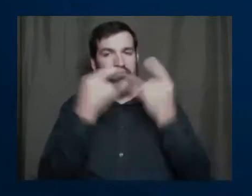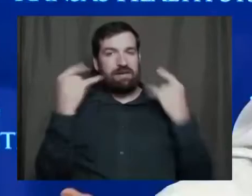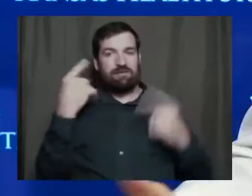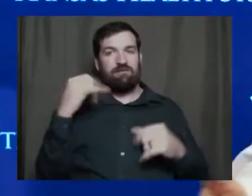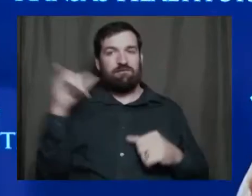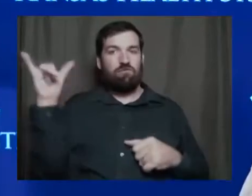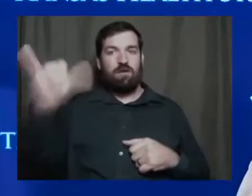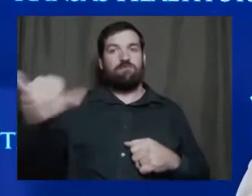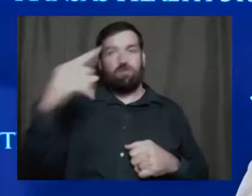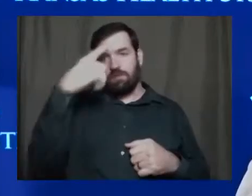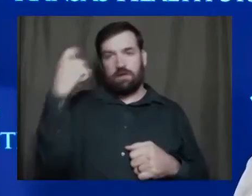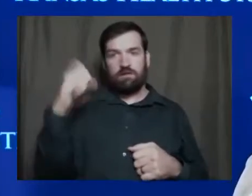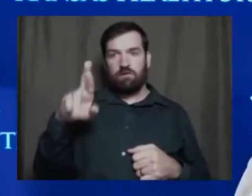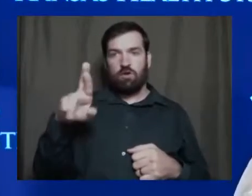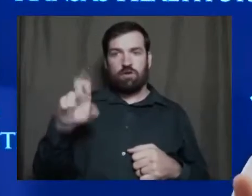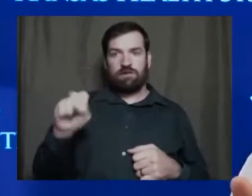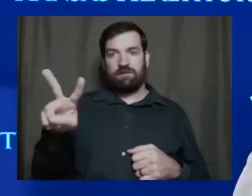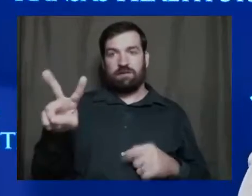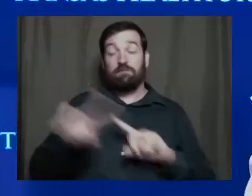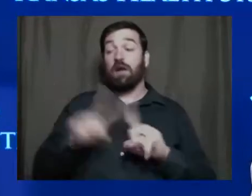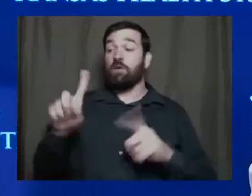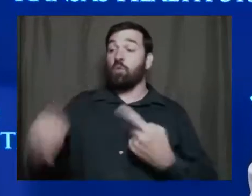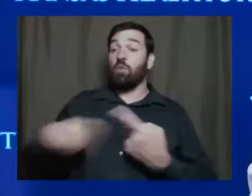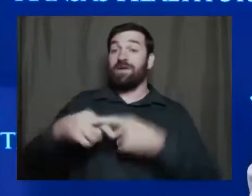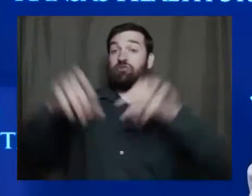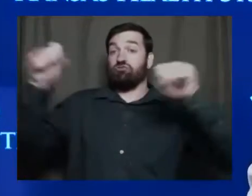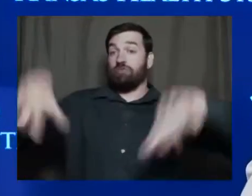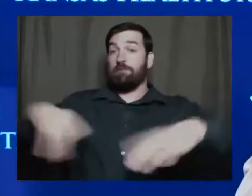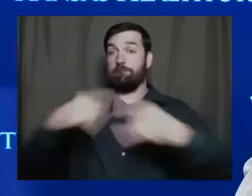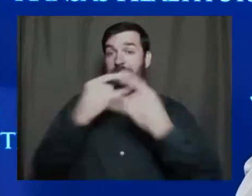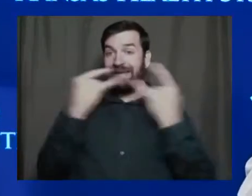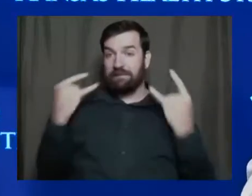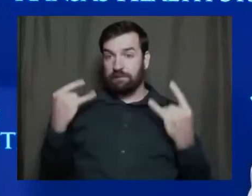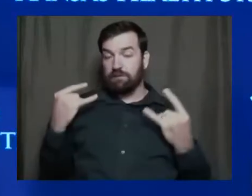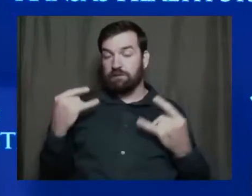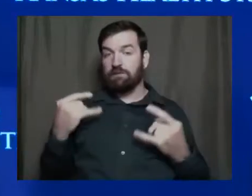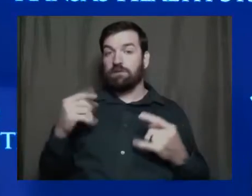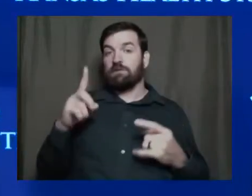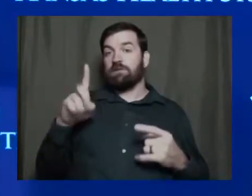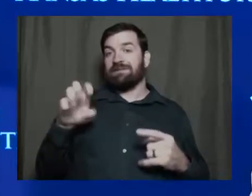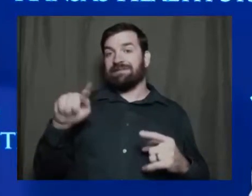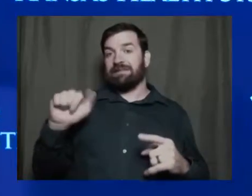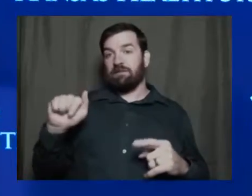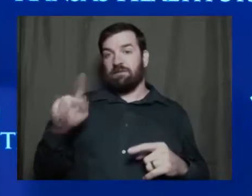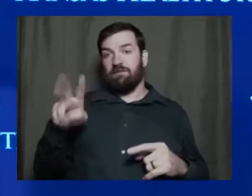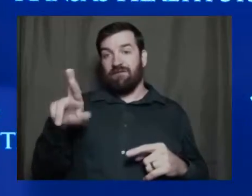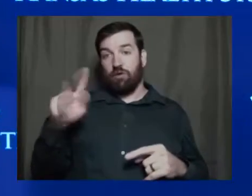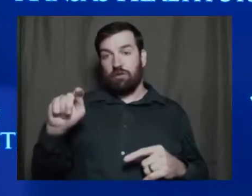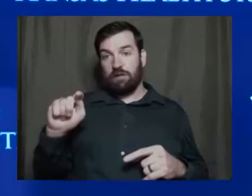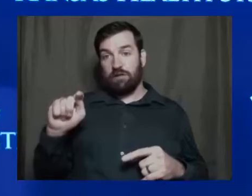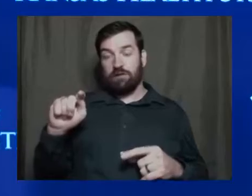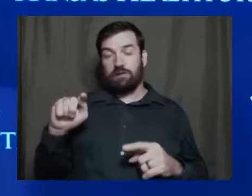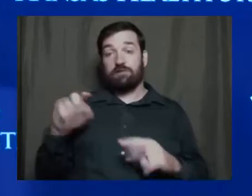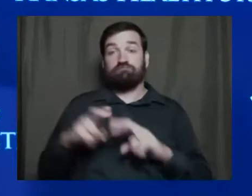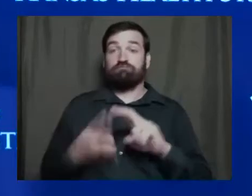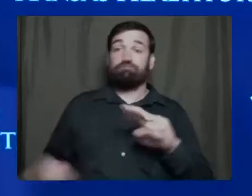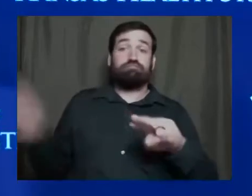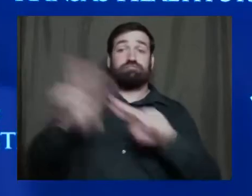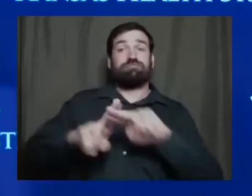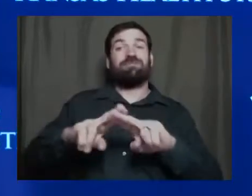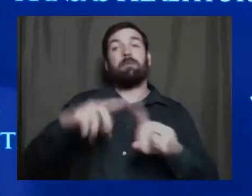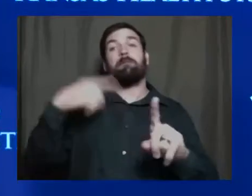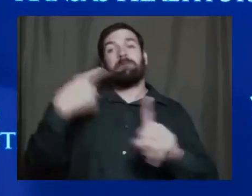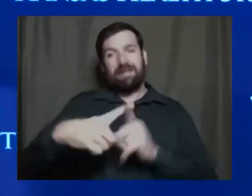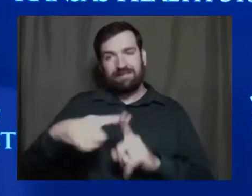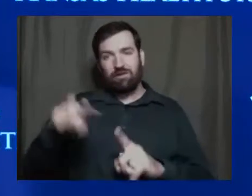aware of, that when we lift the masking, then not only are we likely to see the Delta variant, but we're also likely to see RSV and other things, which just means we